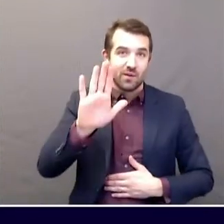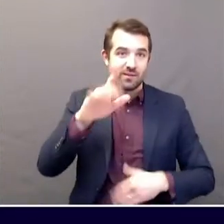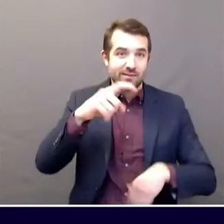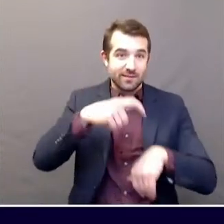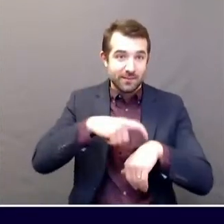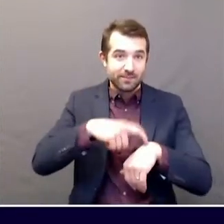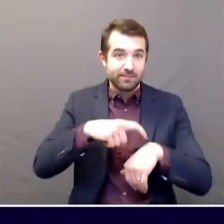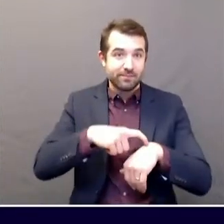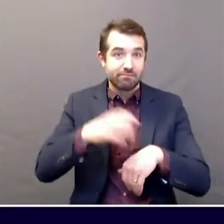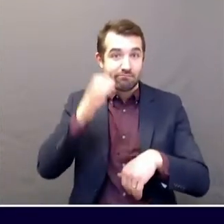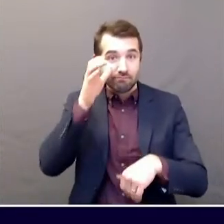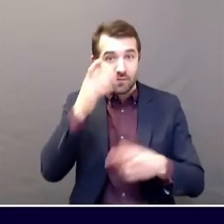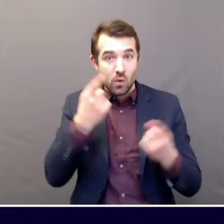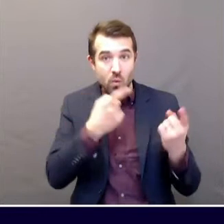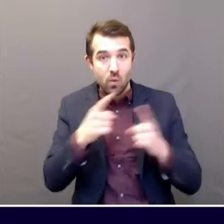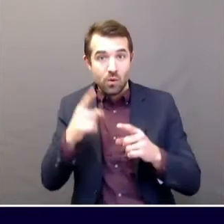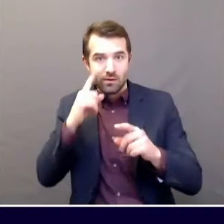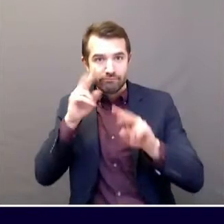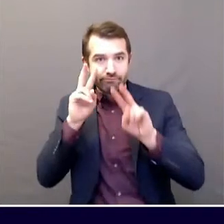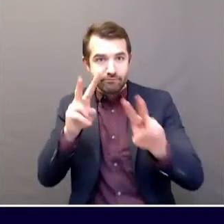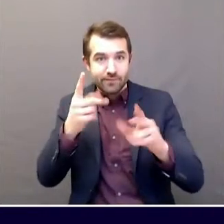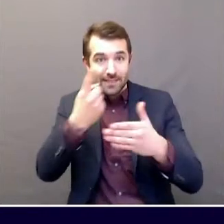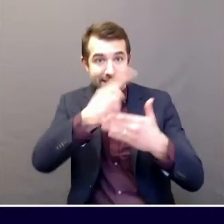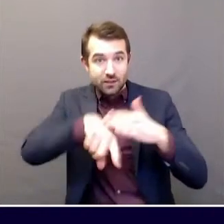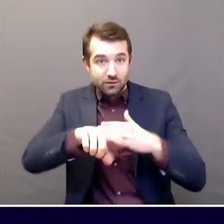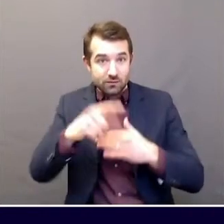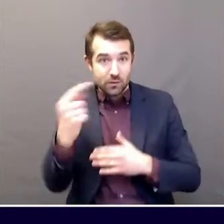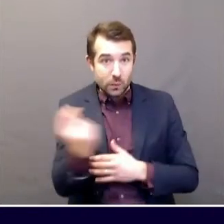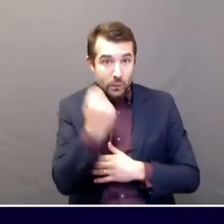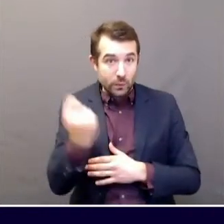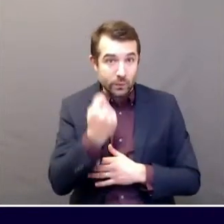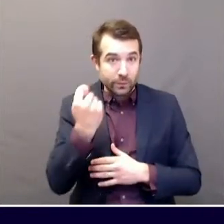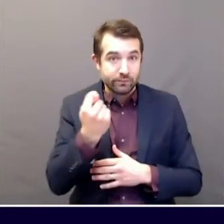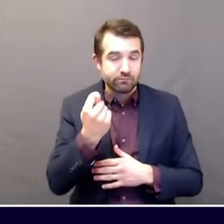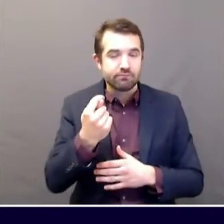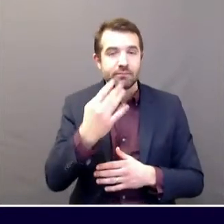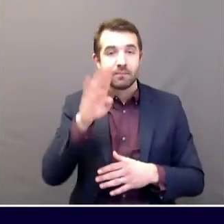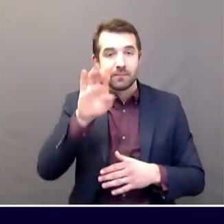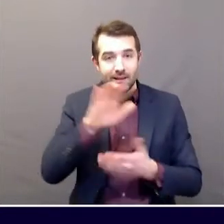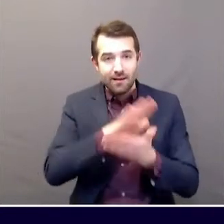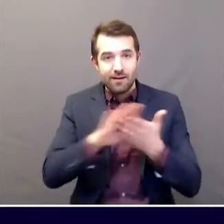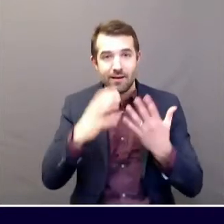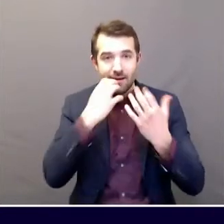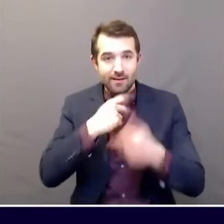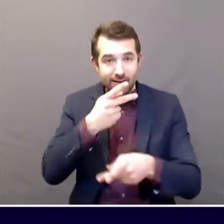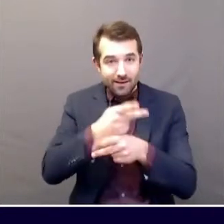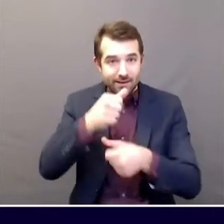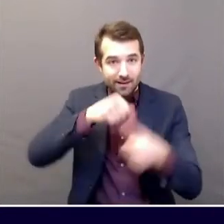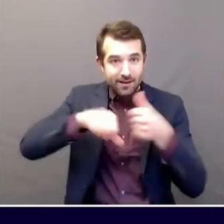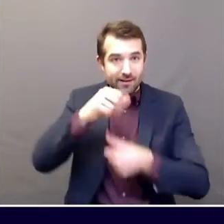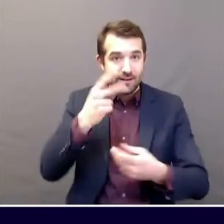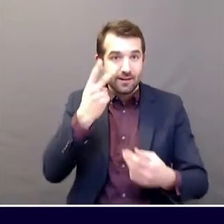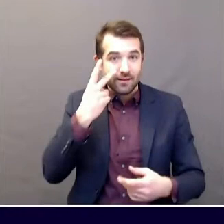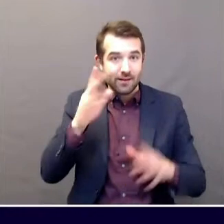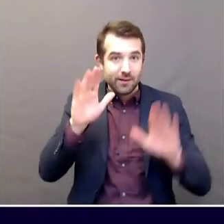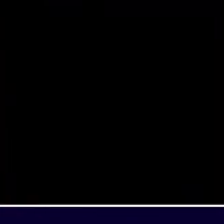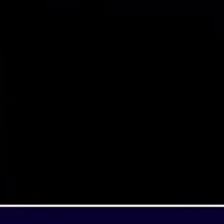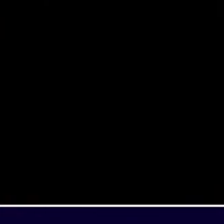look forward to talking with everyone again next Tuesday. In the meantime, as always, please be kind, take care of one another. We'll see everyone soon.